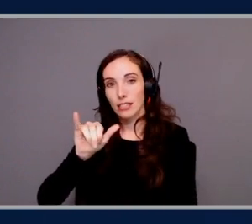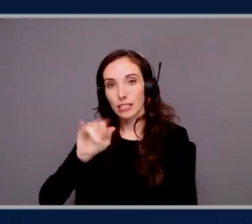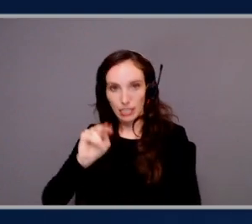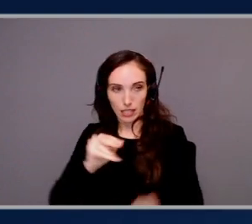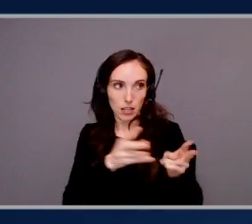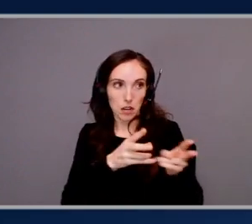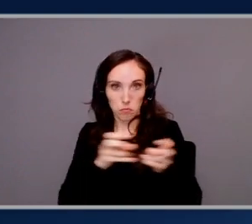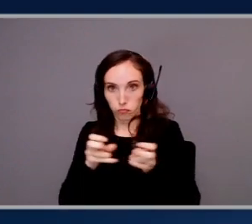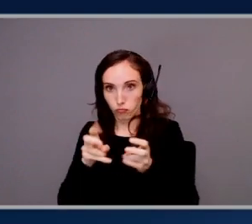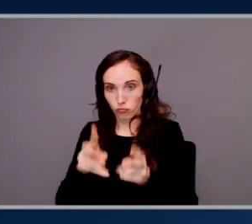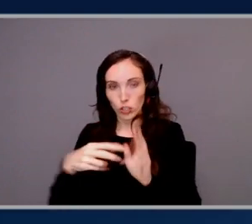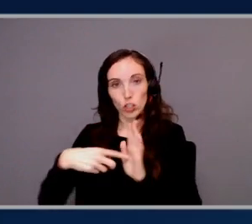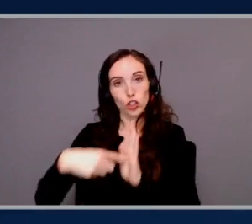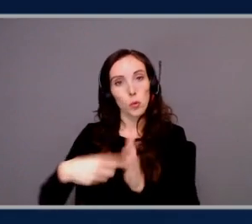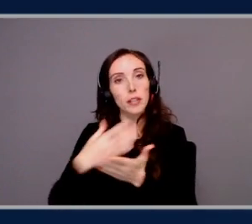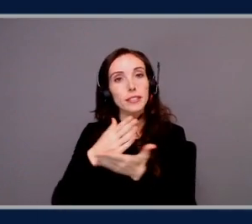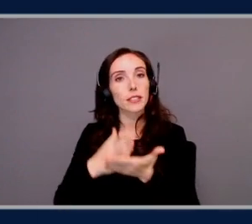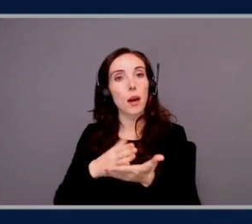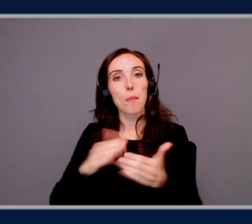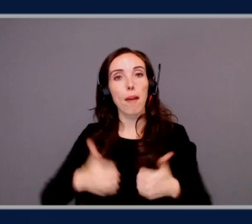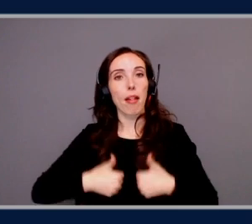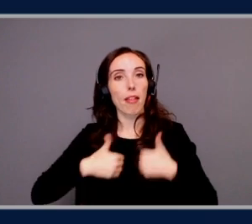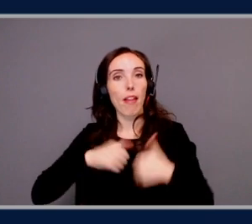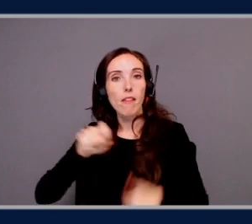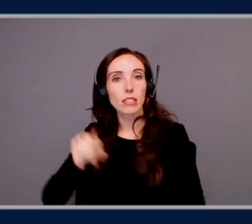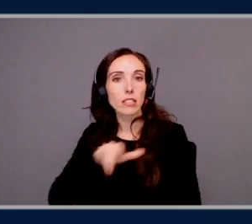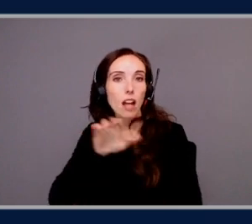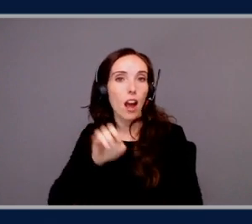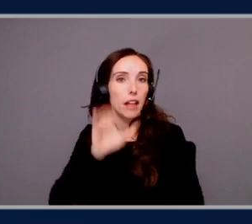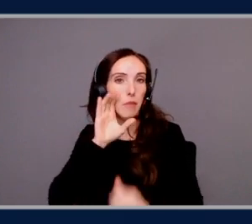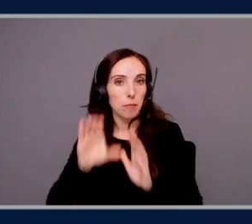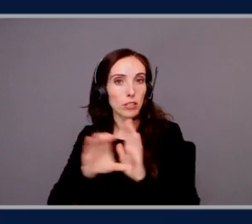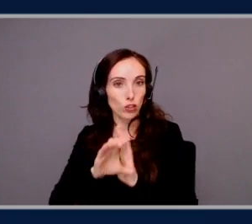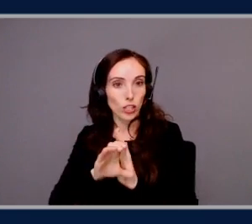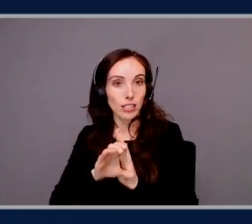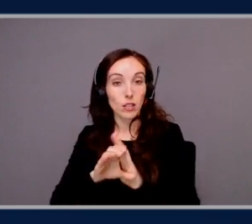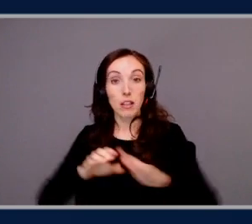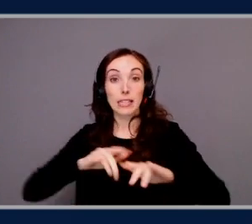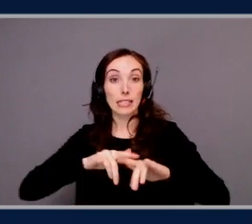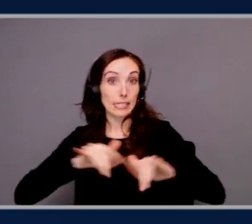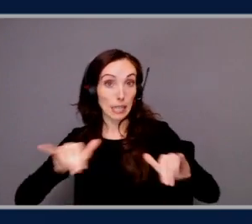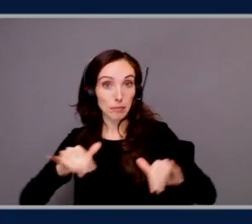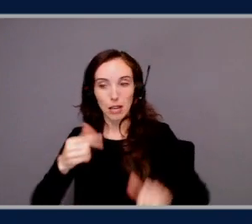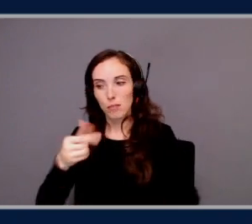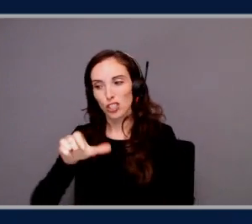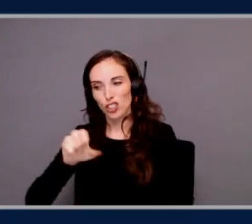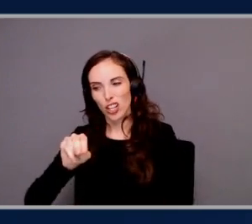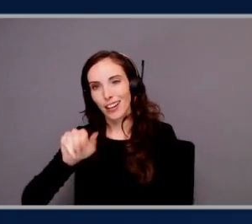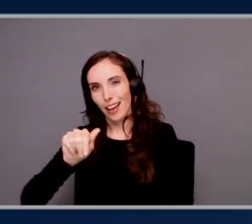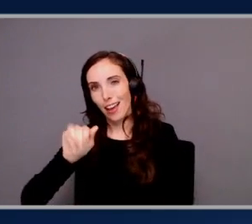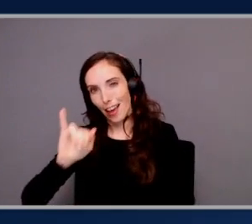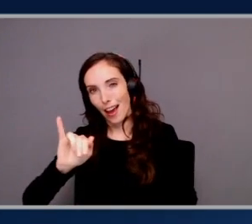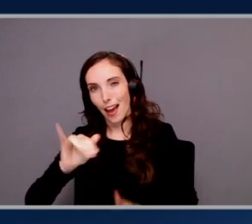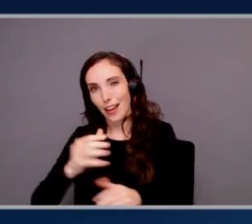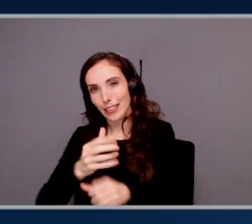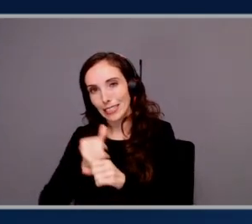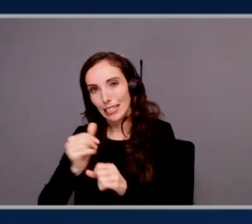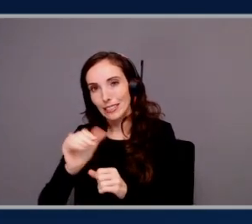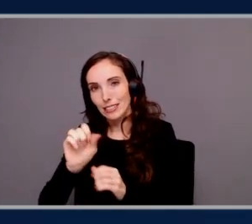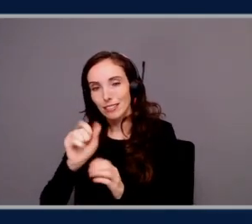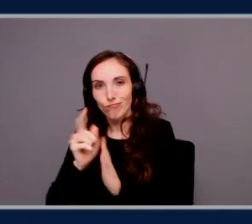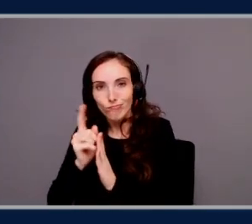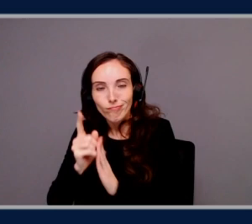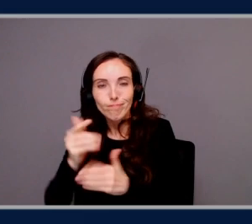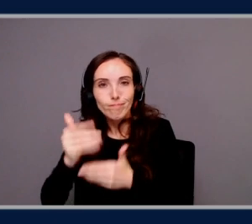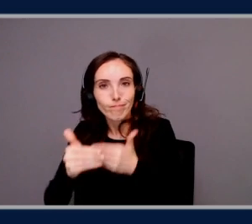lifestyle images for me that go along with that. Okay. Now, while that's happening, generative AI takes a minute, right? We know that. It's getting faster every day. I